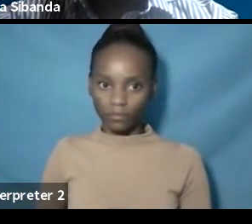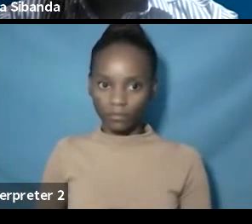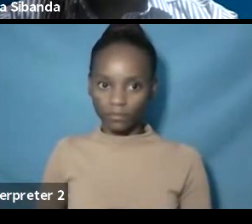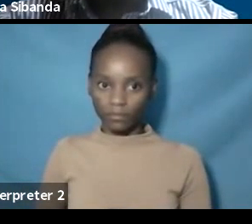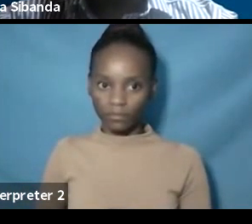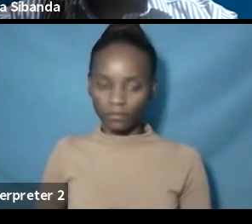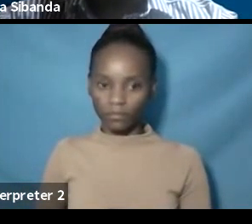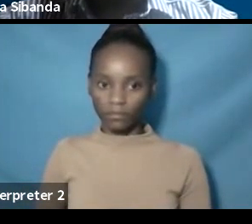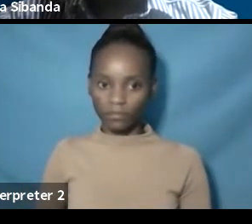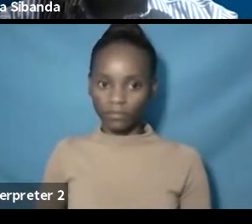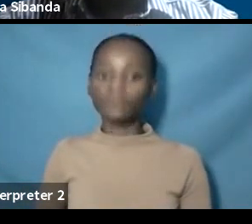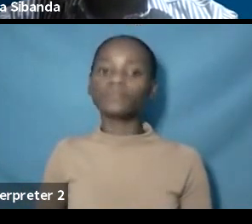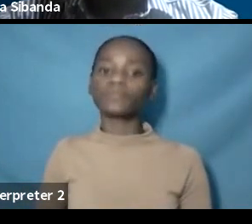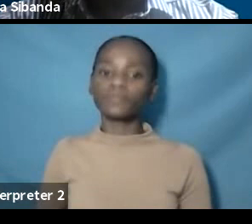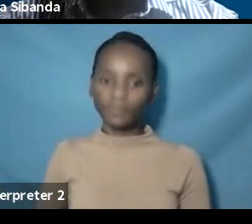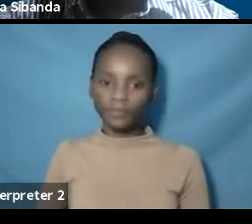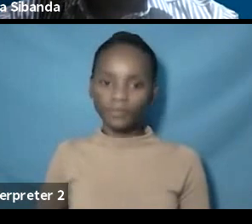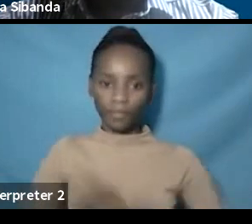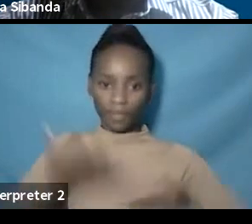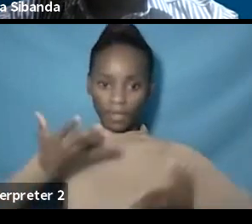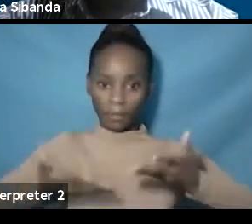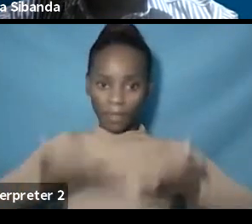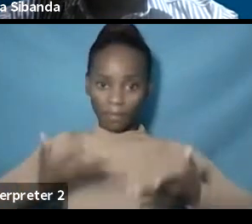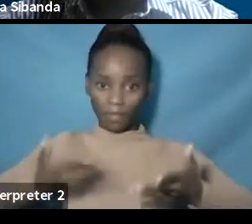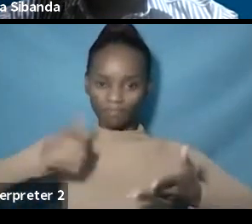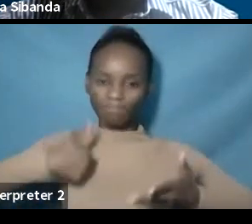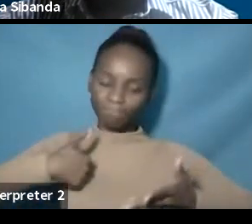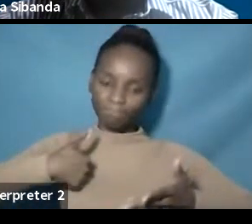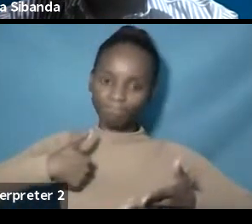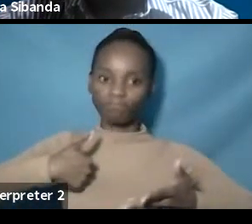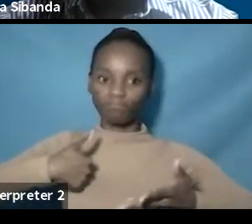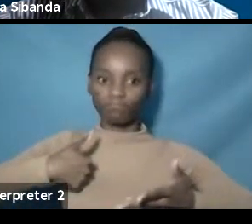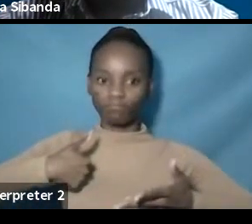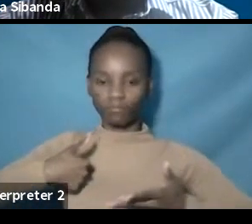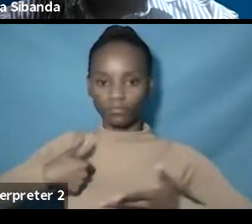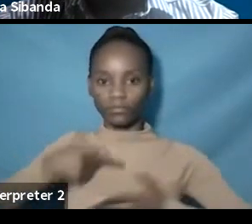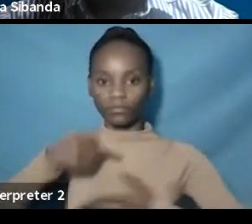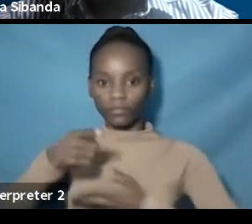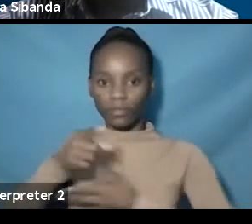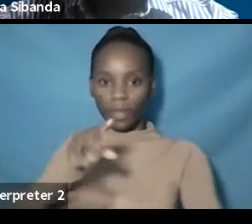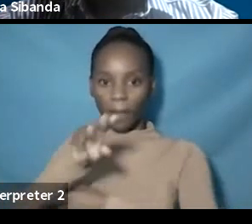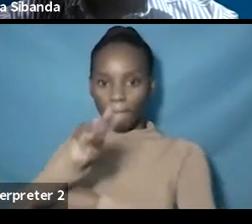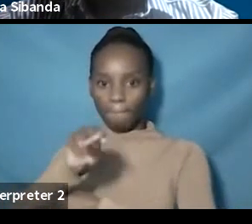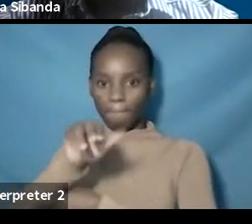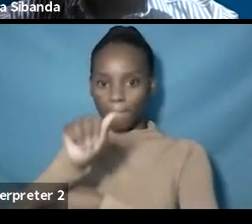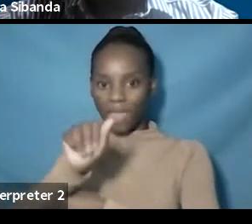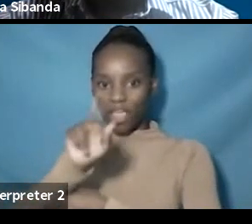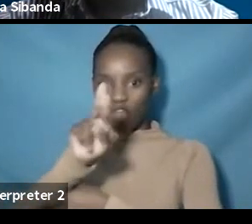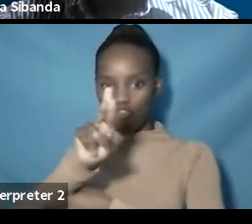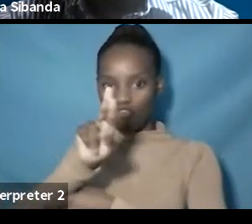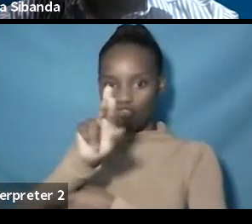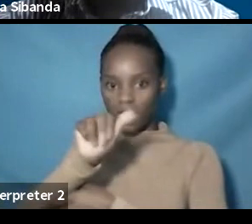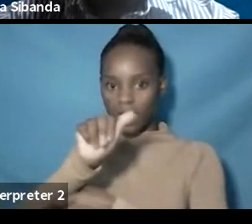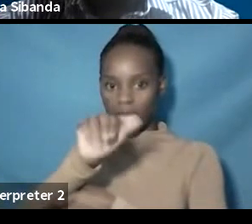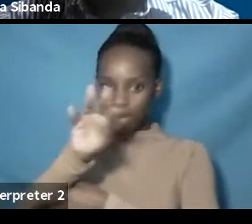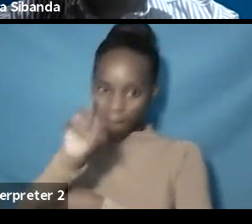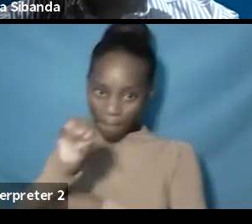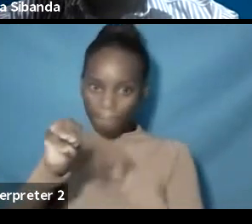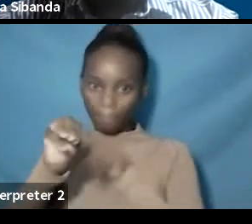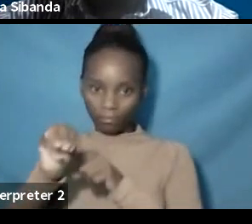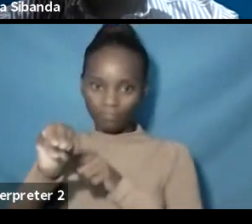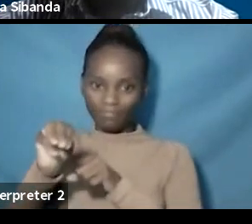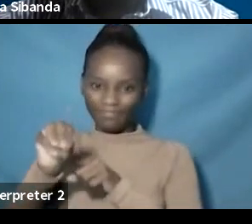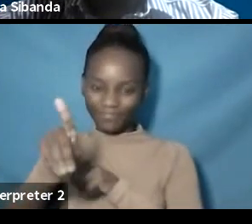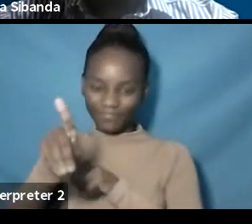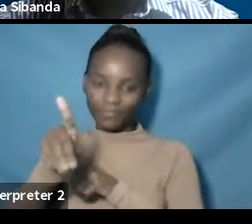Maybe to start off, to put Miriam, Madam Patel at ease, we